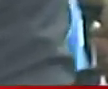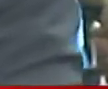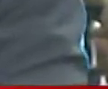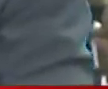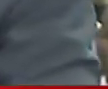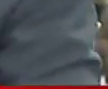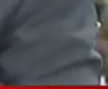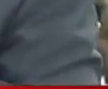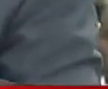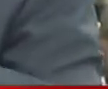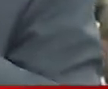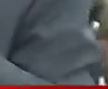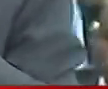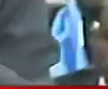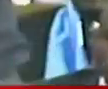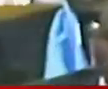tact.